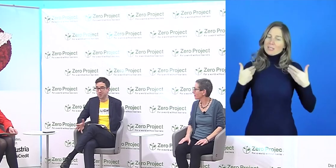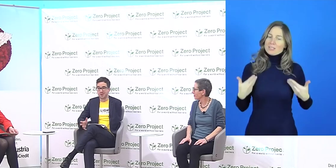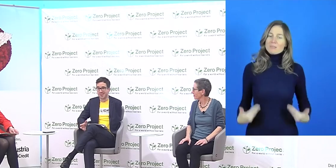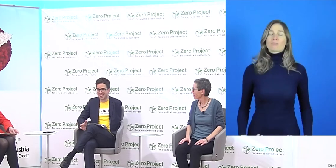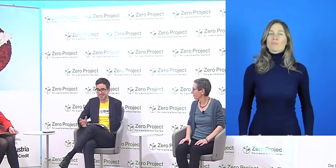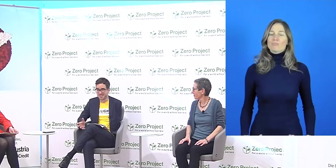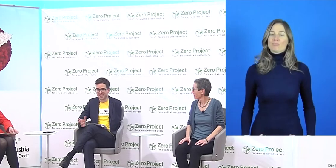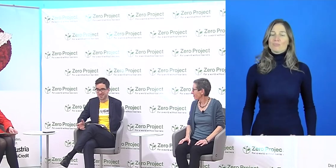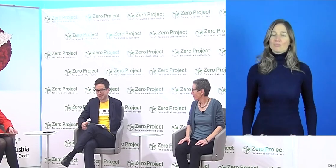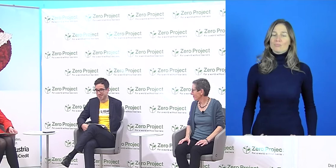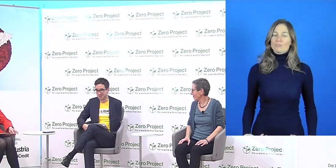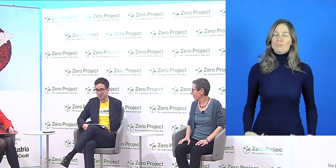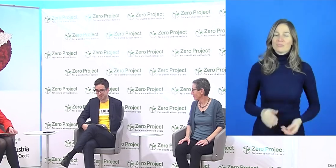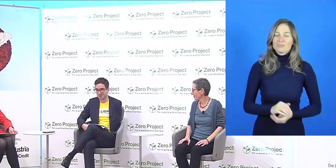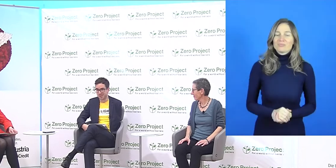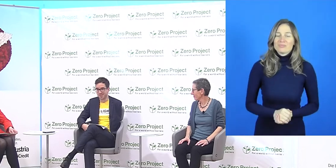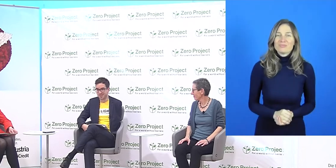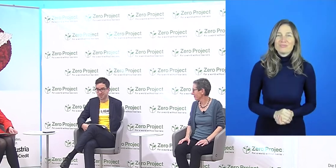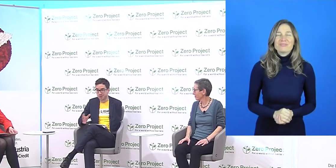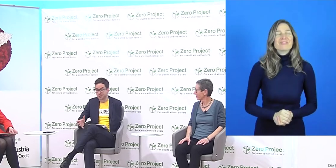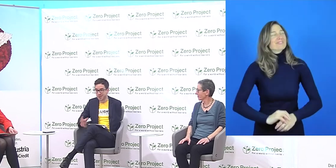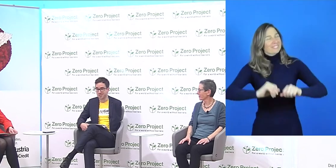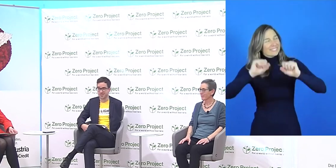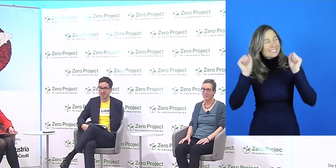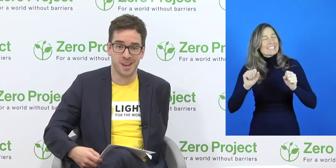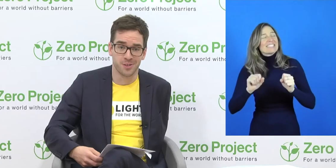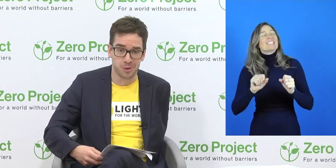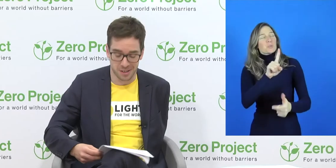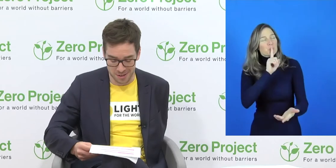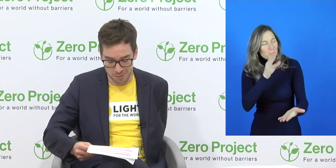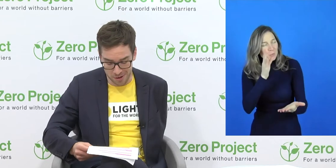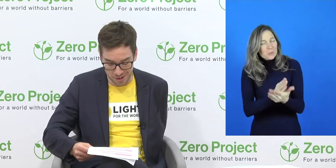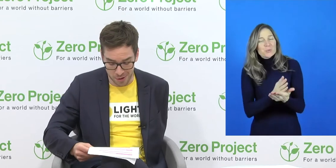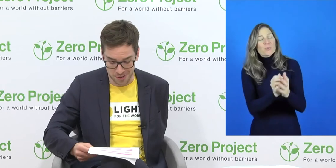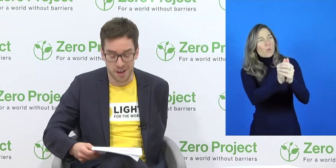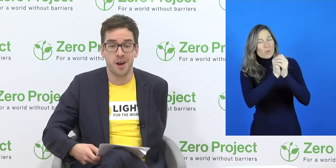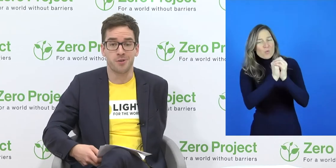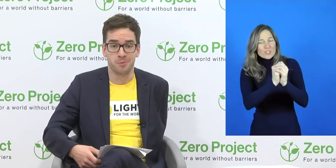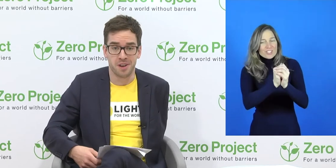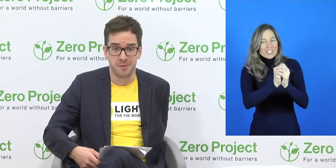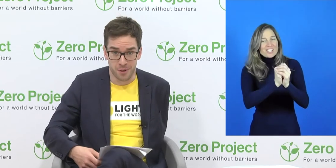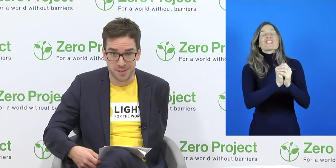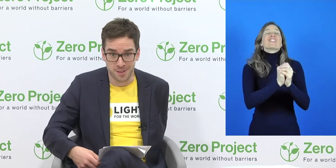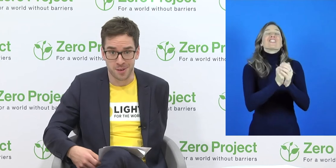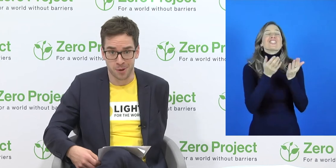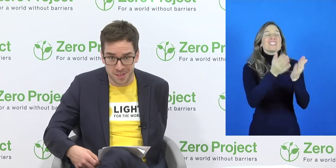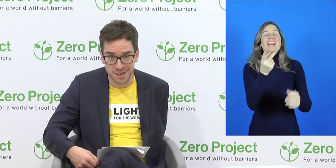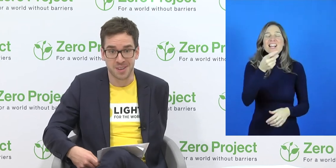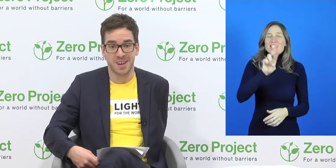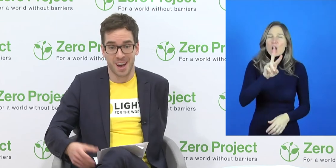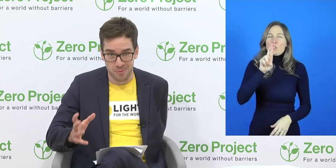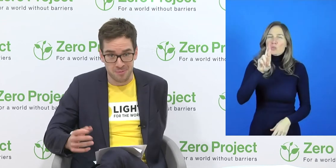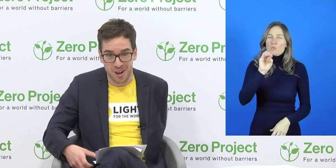You do, and that's the reason why we're doing this. Congratulations to winning the award, Dr. Robbie Francis